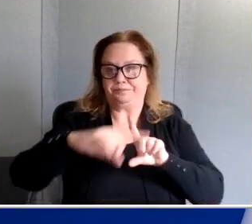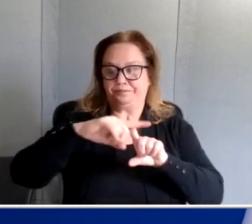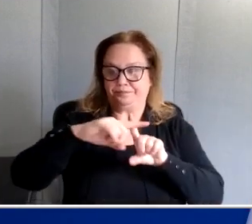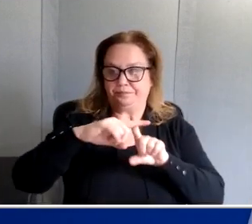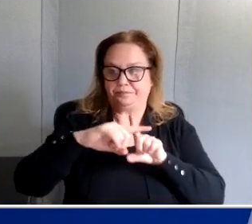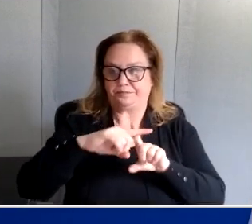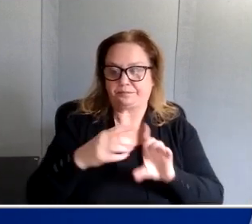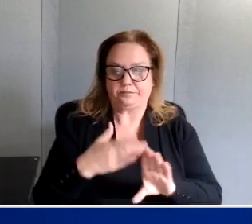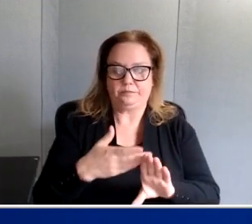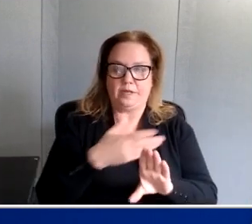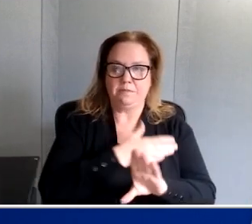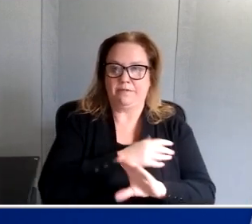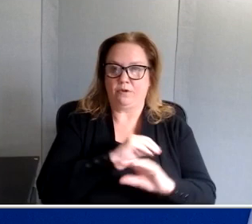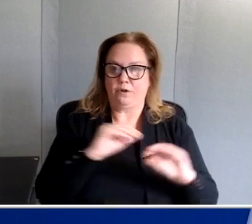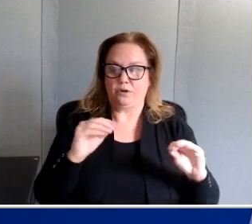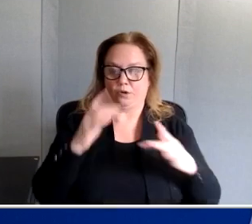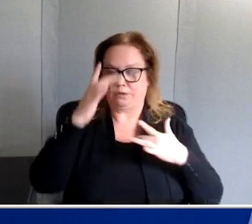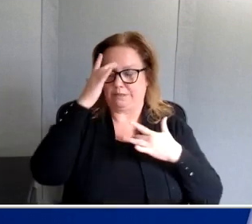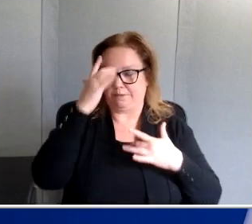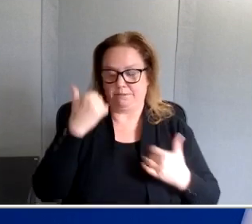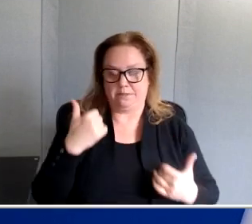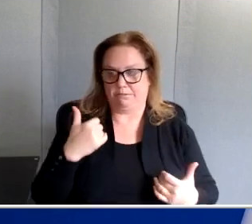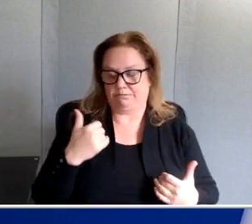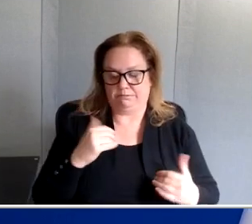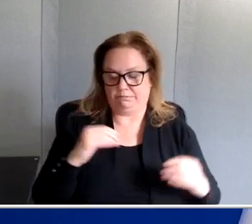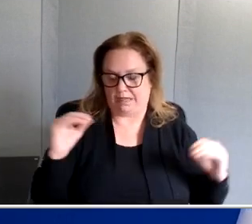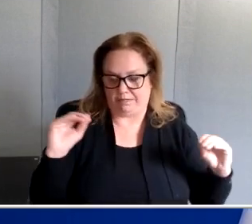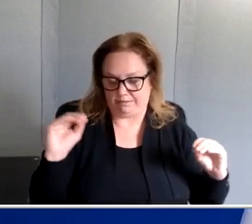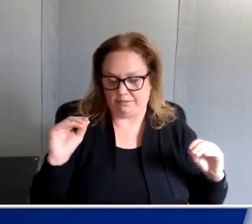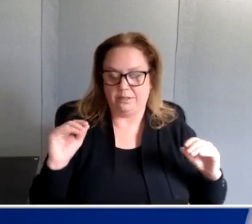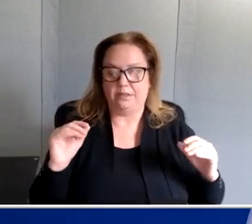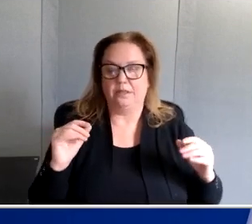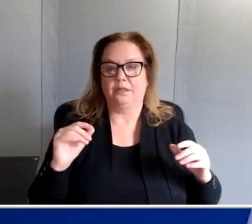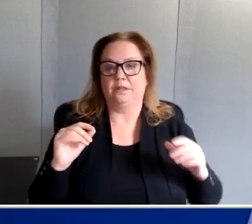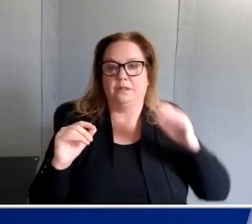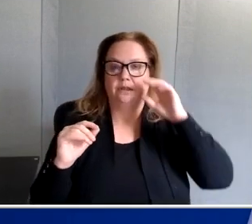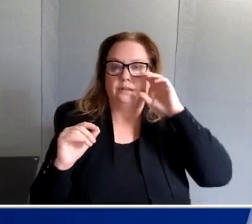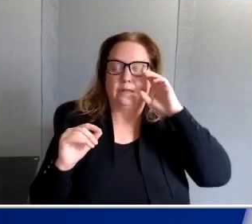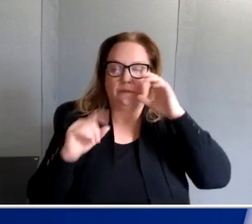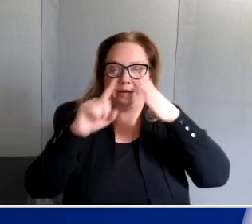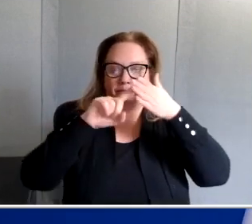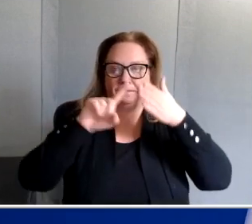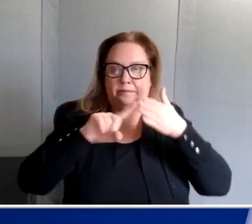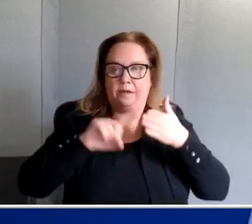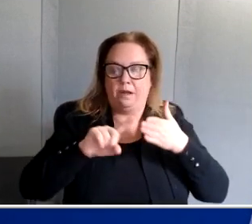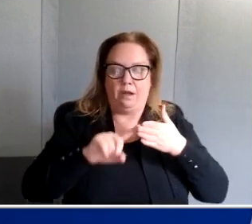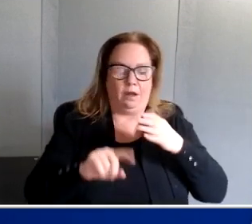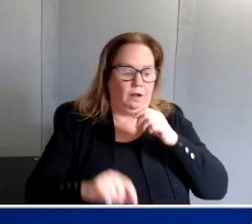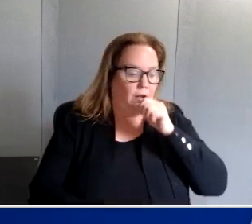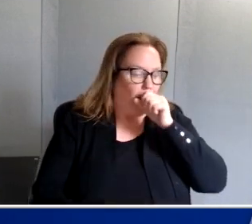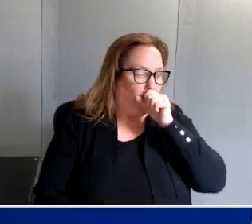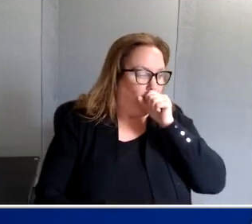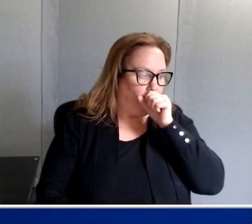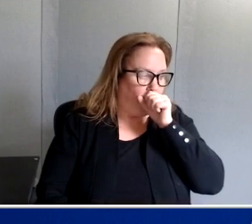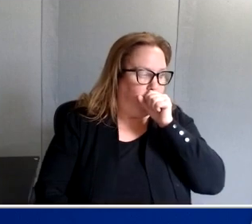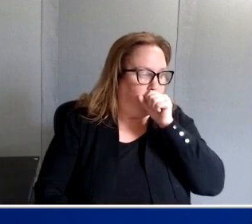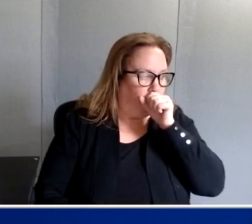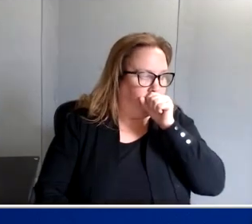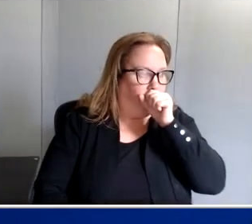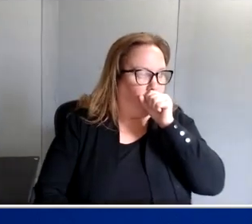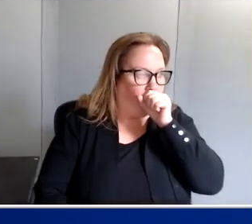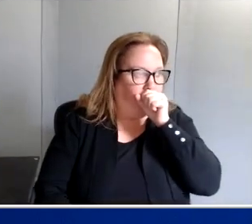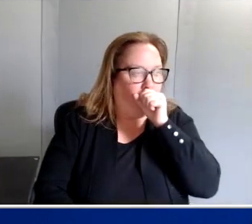before they had no symptoms whatsoever. We then do an investigation and look at exposures as well